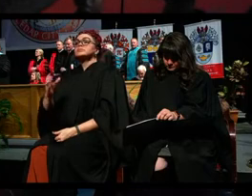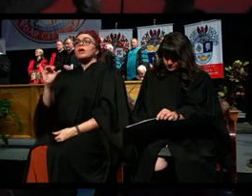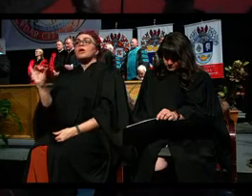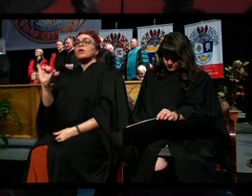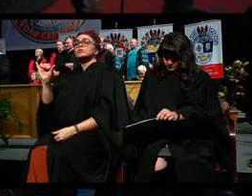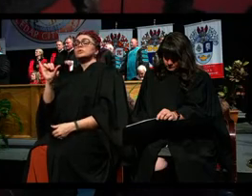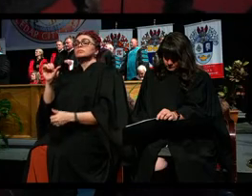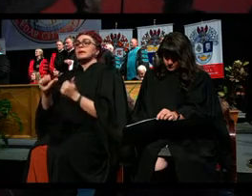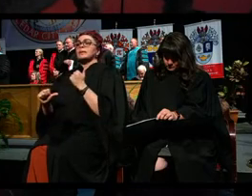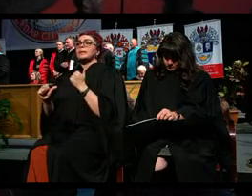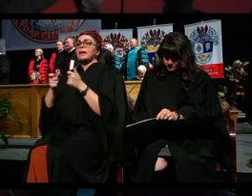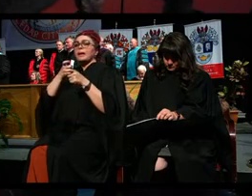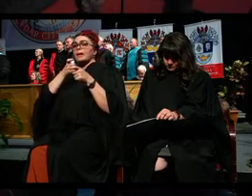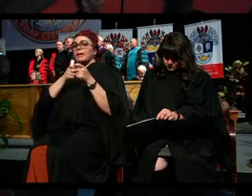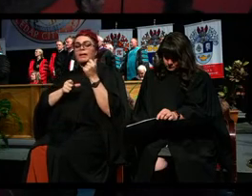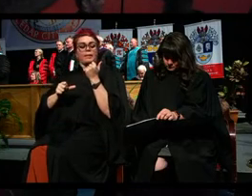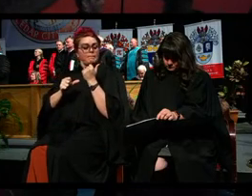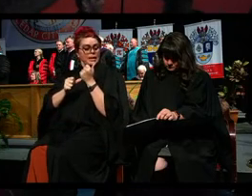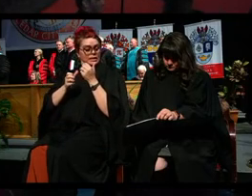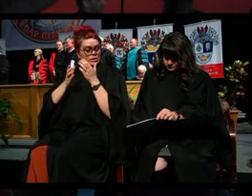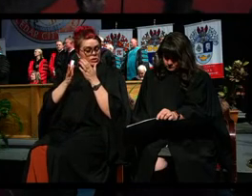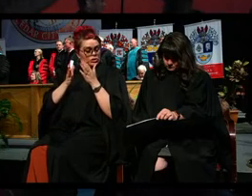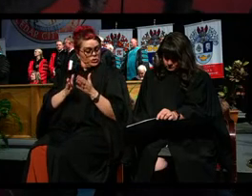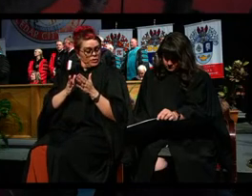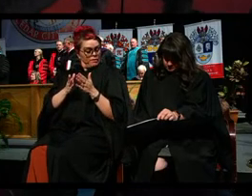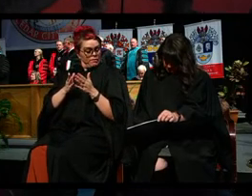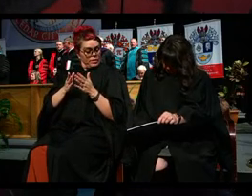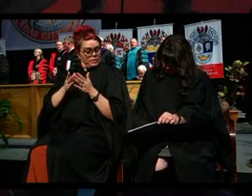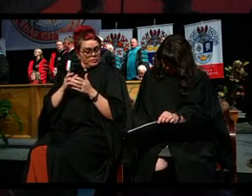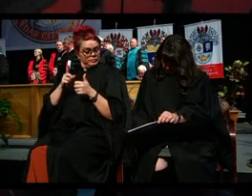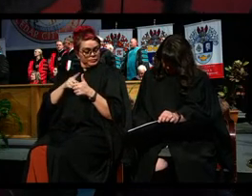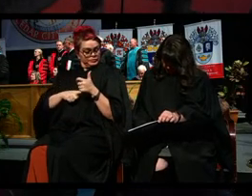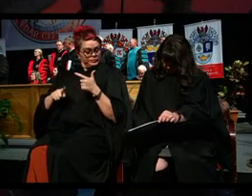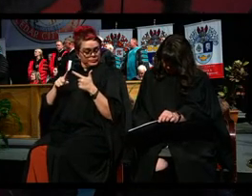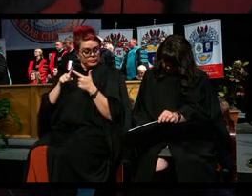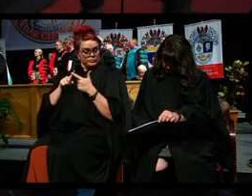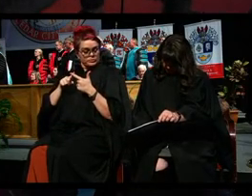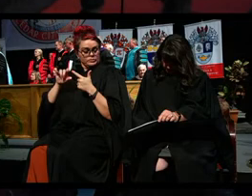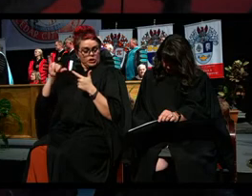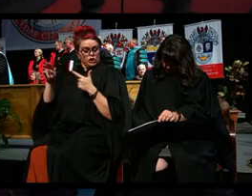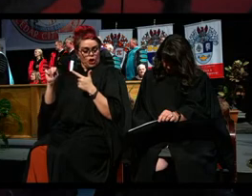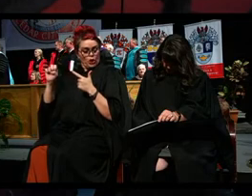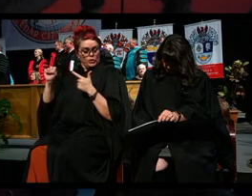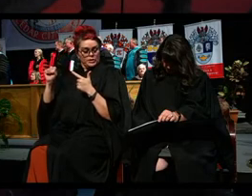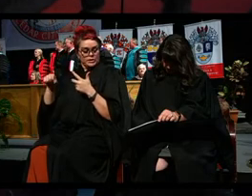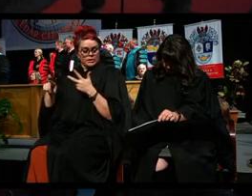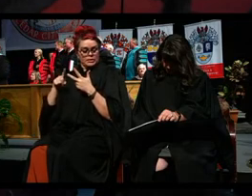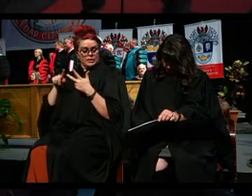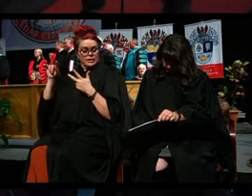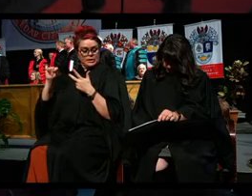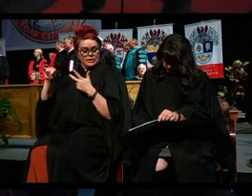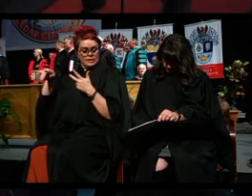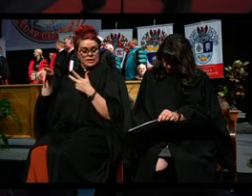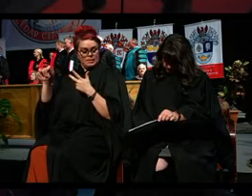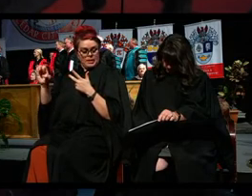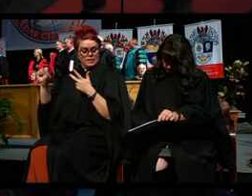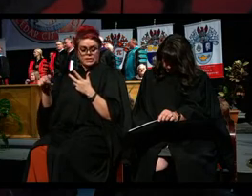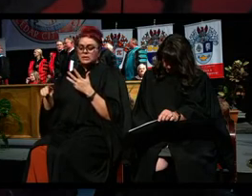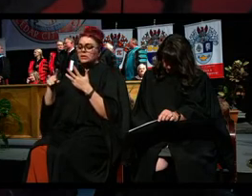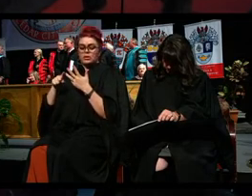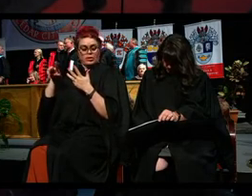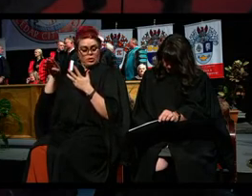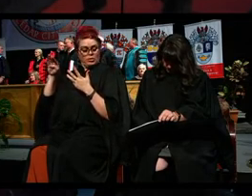Administrative officers of the university on the dais are John Anderson, Marvin Dodge, Stuart Jones, Jared Tippetts, Todd Brown,